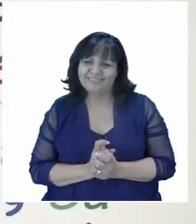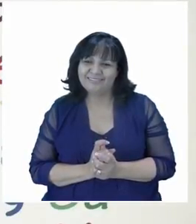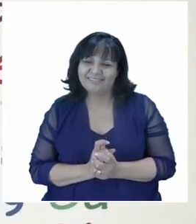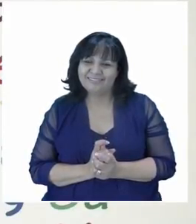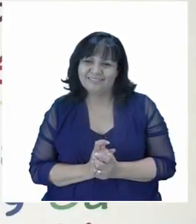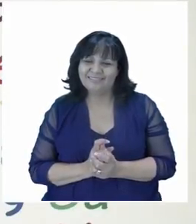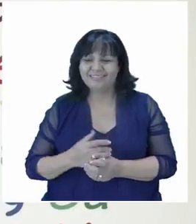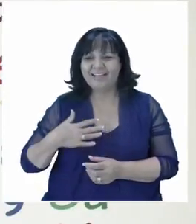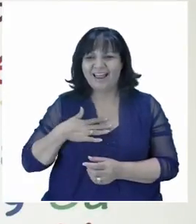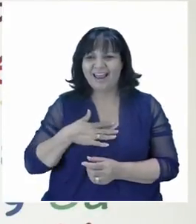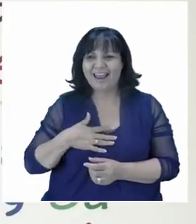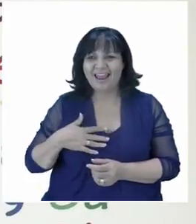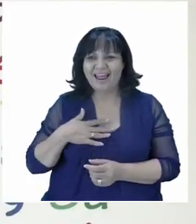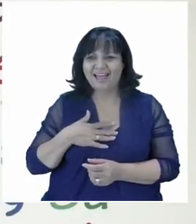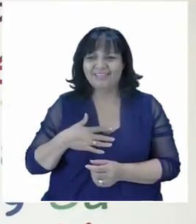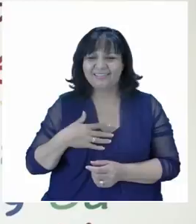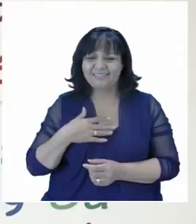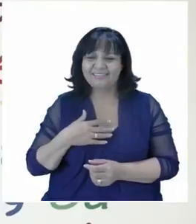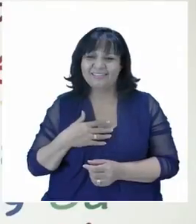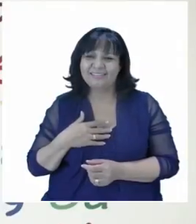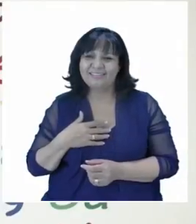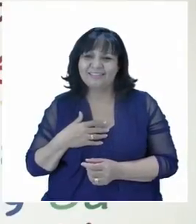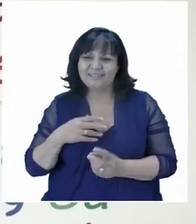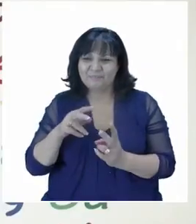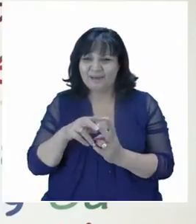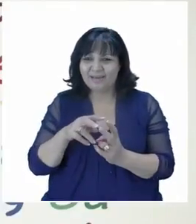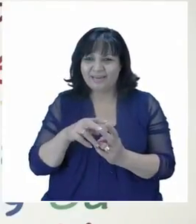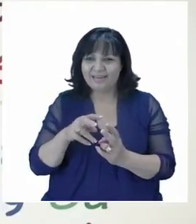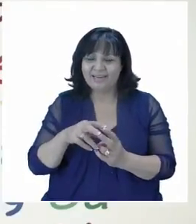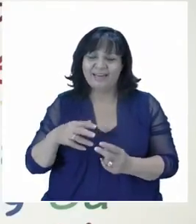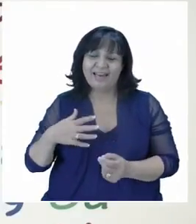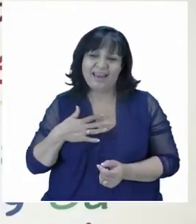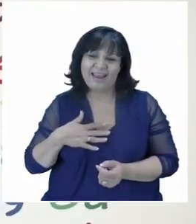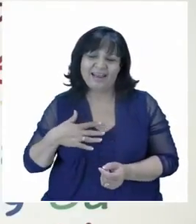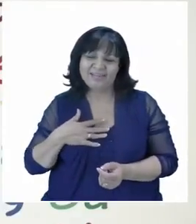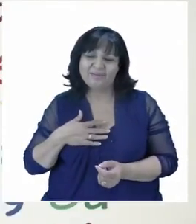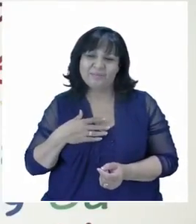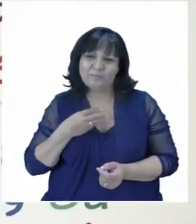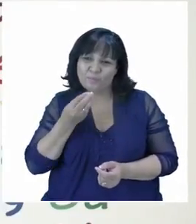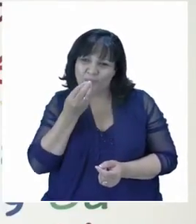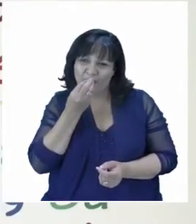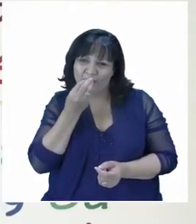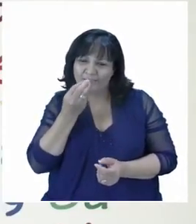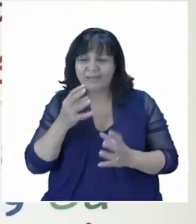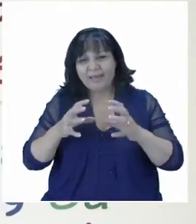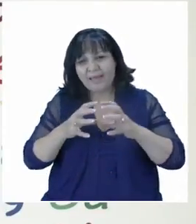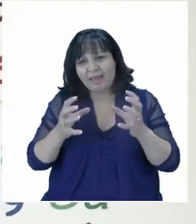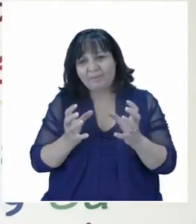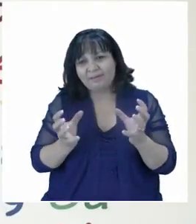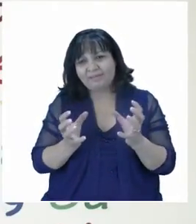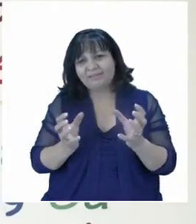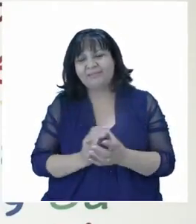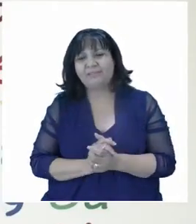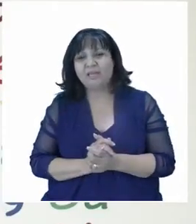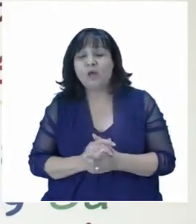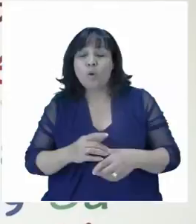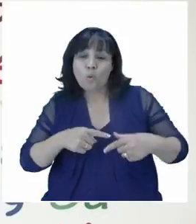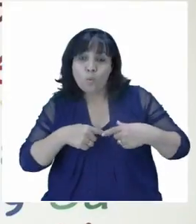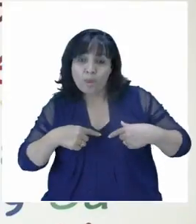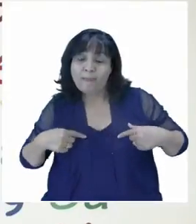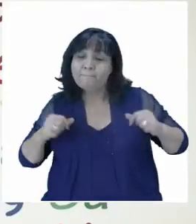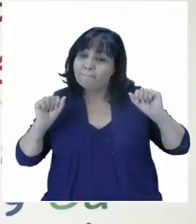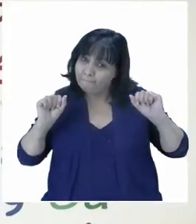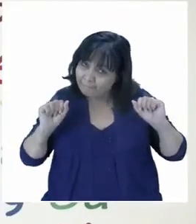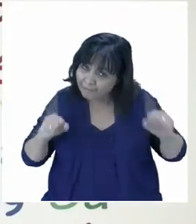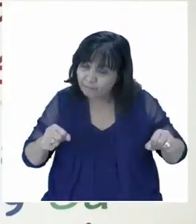likes to eat cabbage. And just like the bunny, we should also eat our vegetables. They are nice